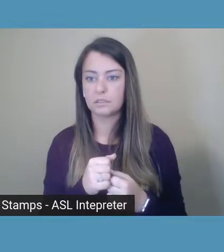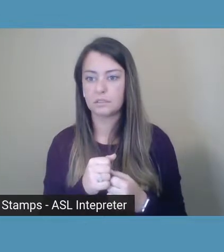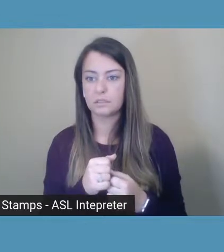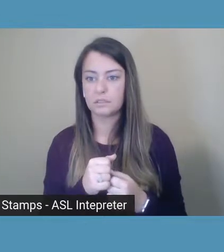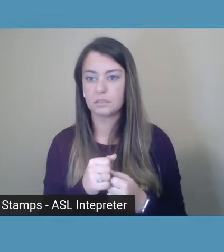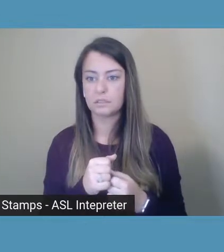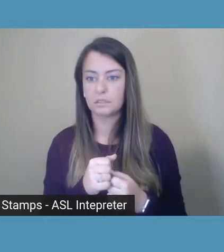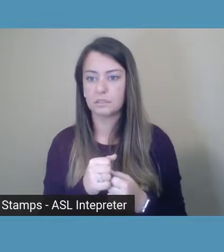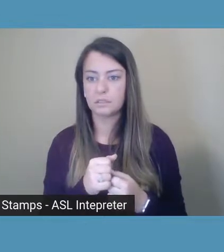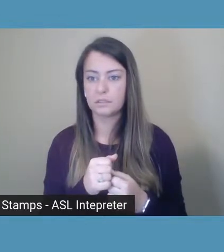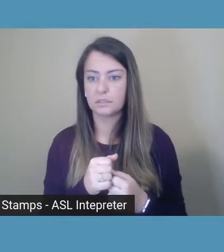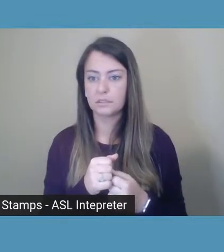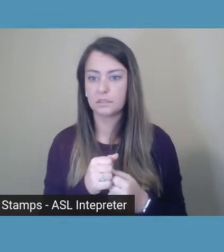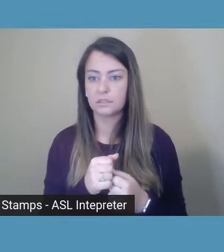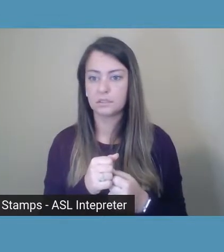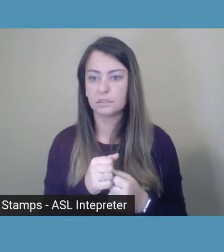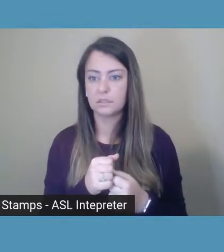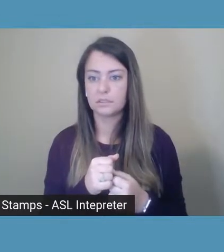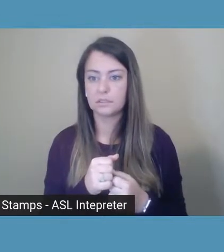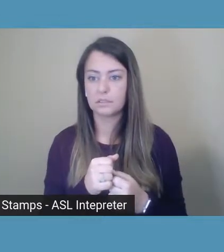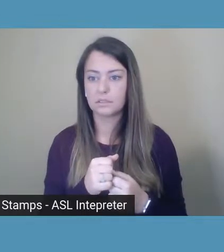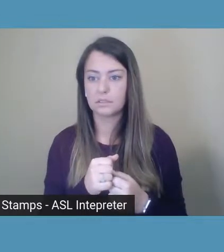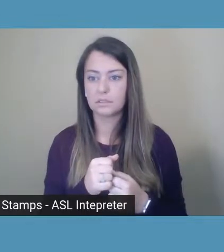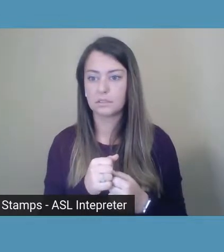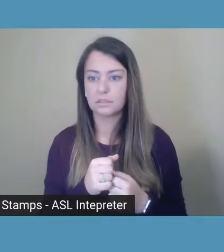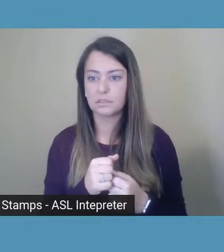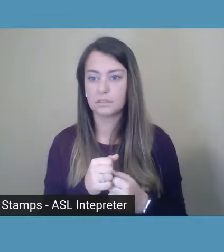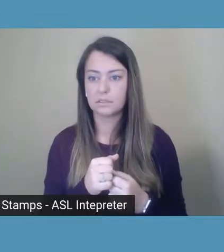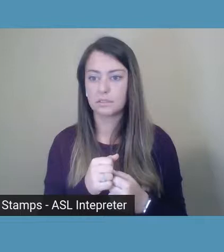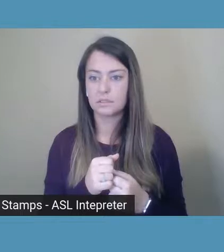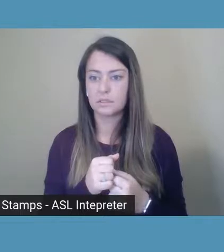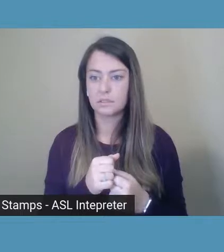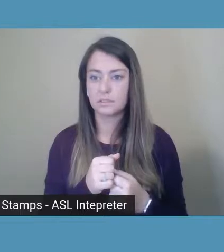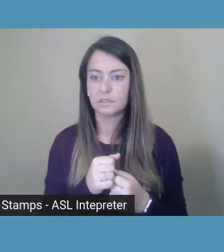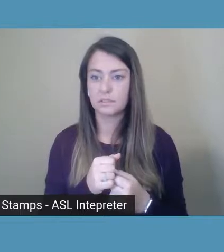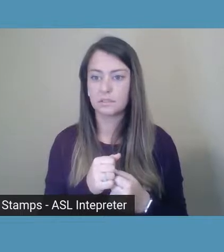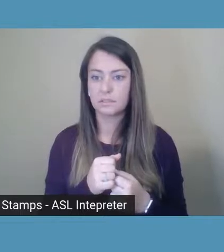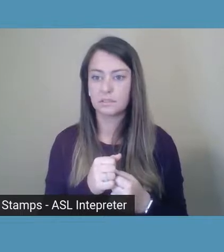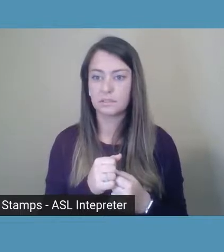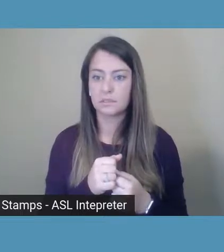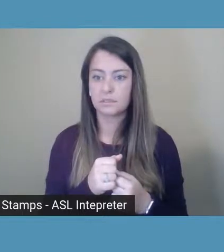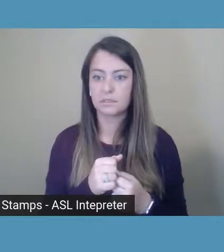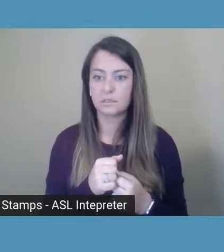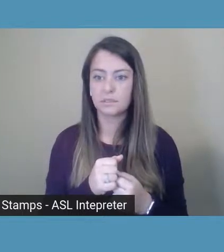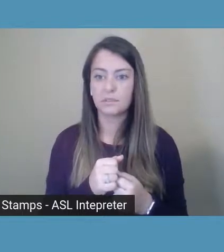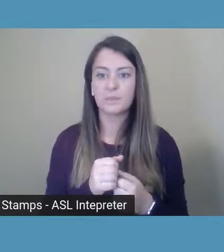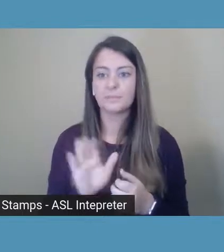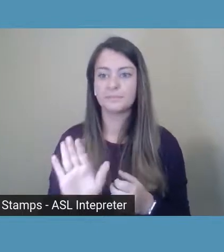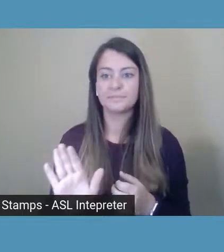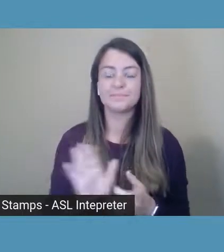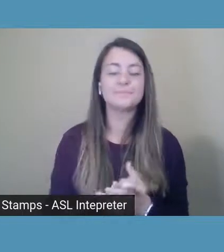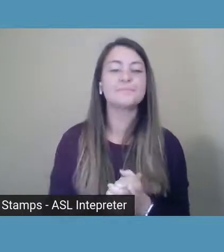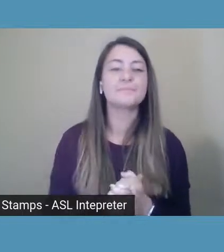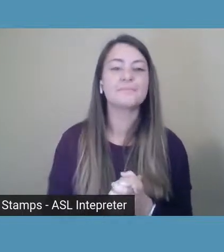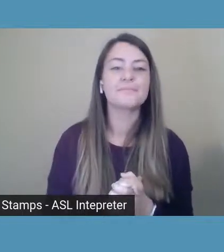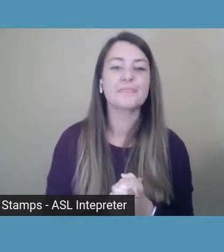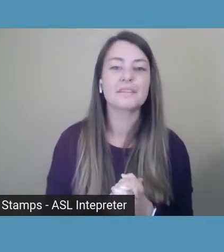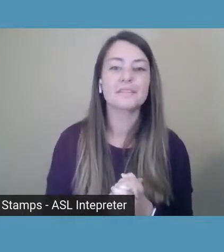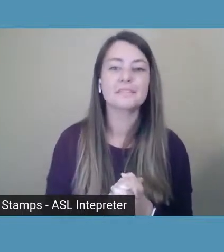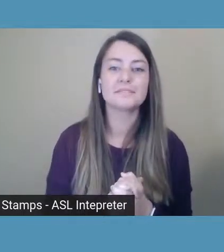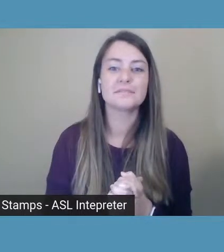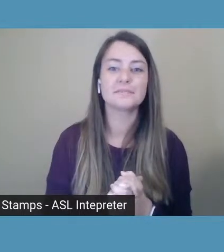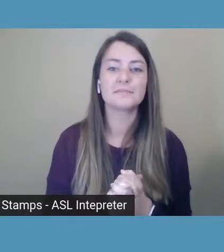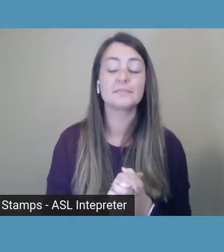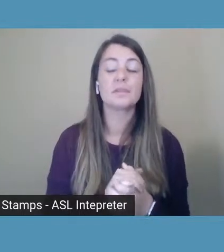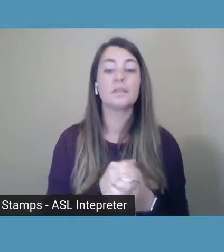Hull House Museum in Chicago, Illinois, interested in the confluence of politics, history, and visual culture. In his position,